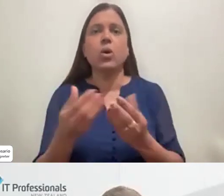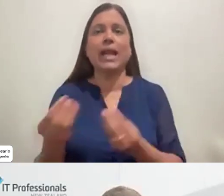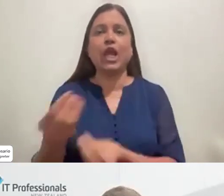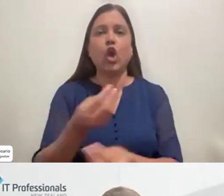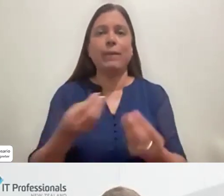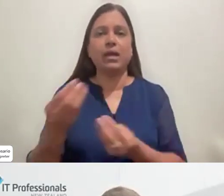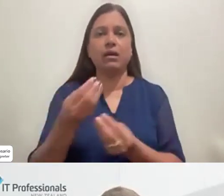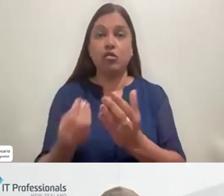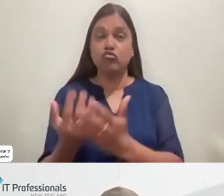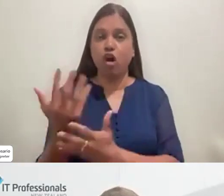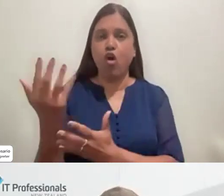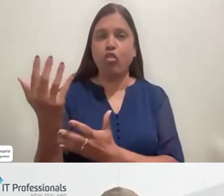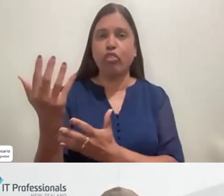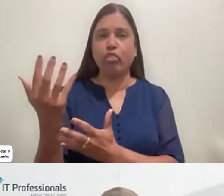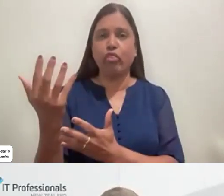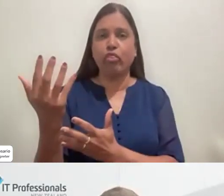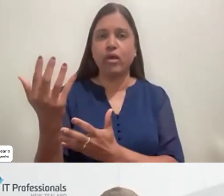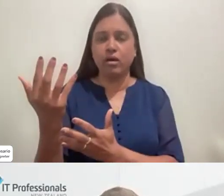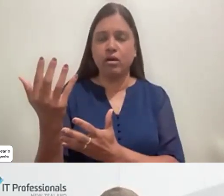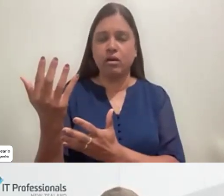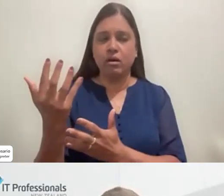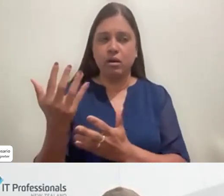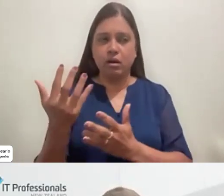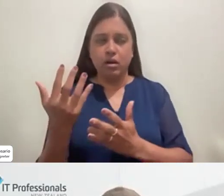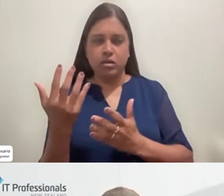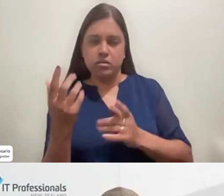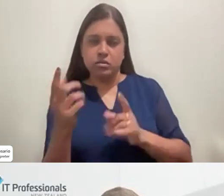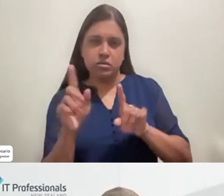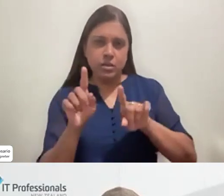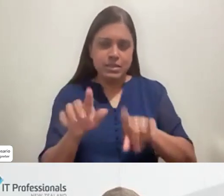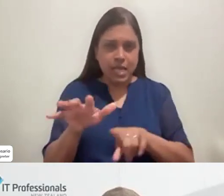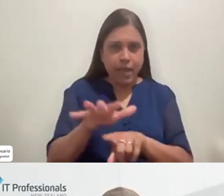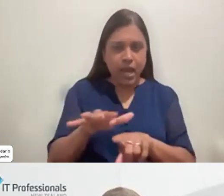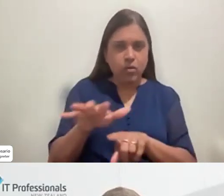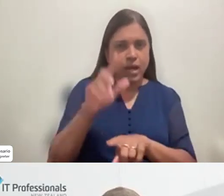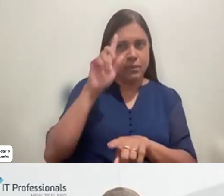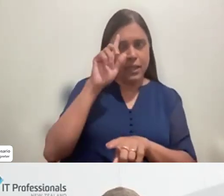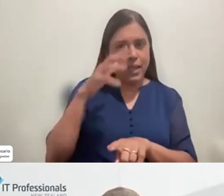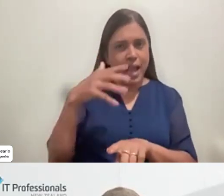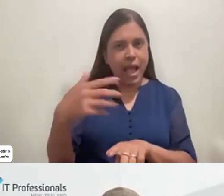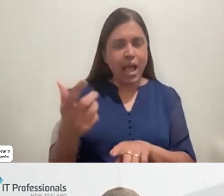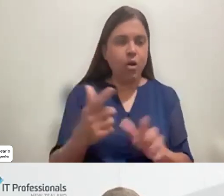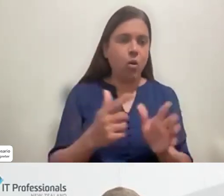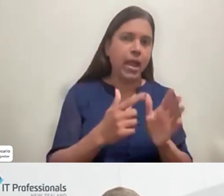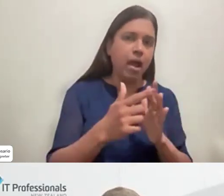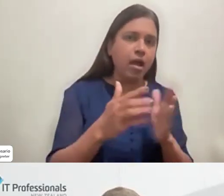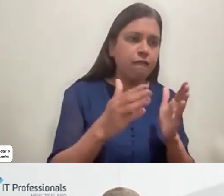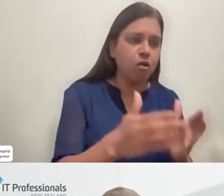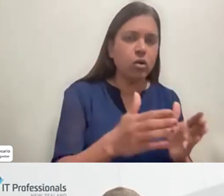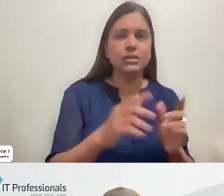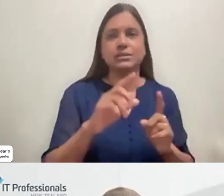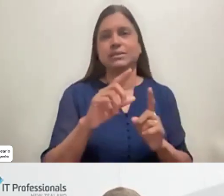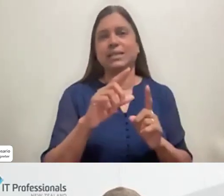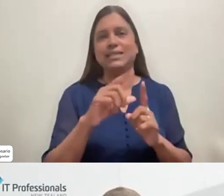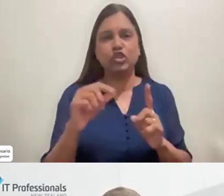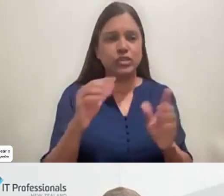I wonder how we have this digital inclusion and digital focus and AI focus for disabled people